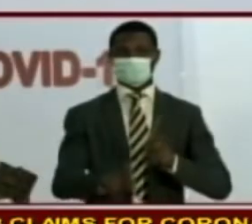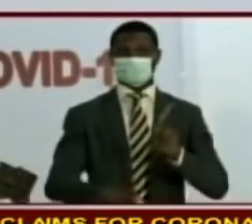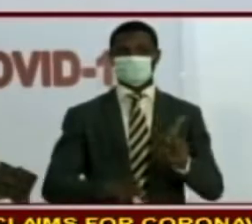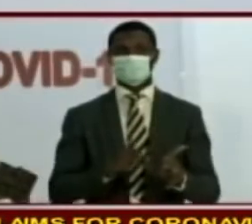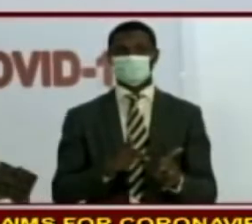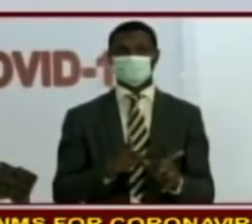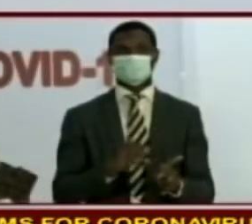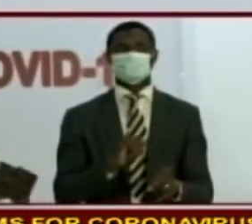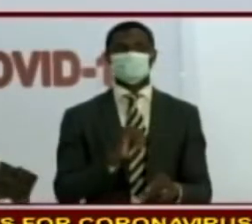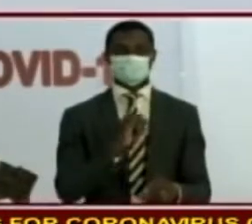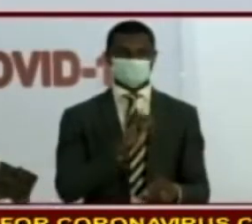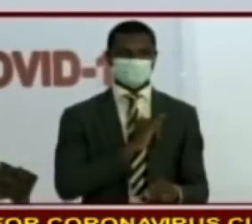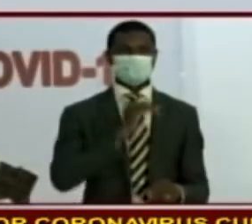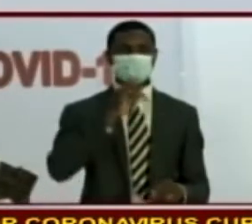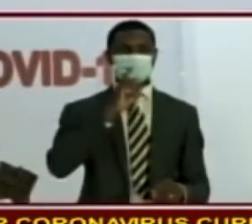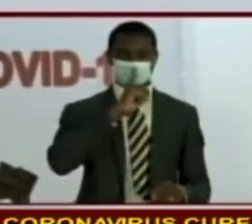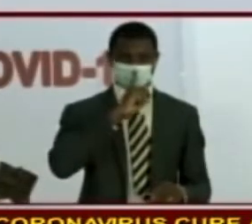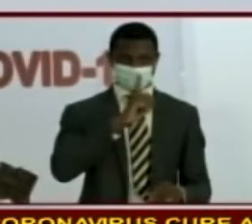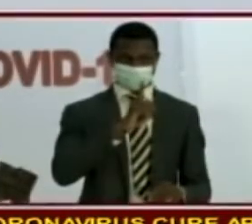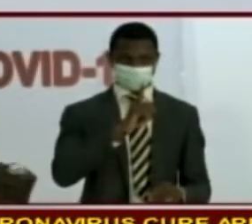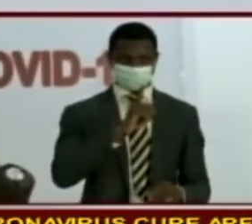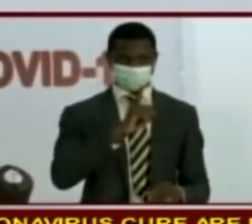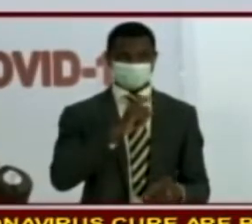might add that when I